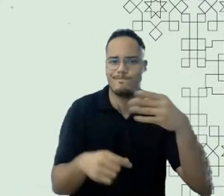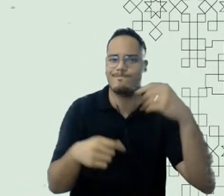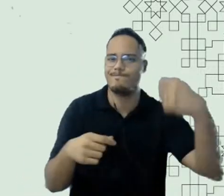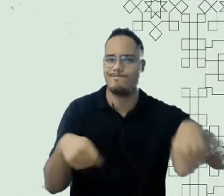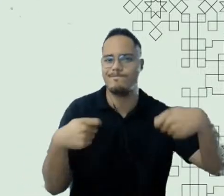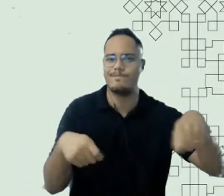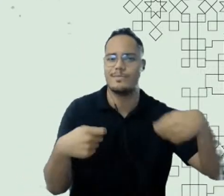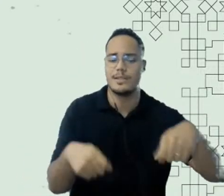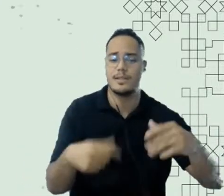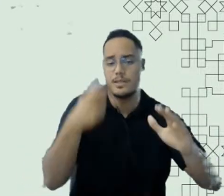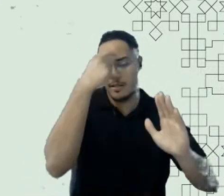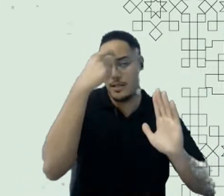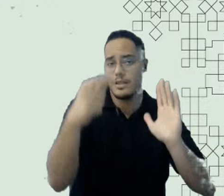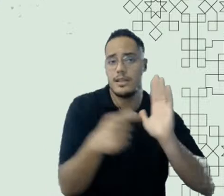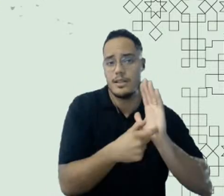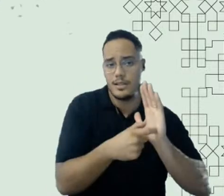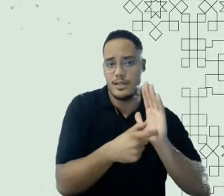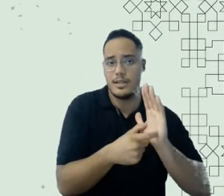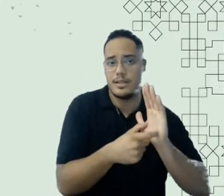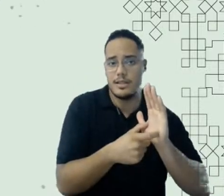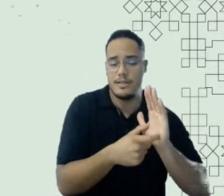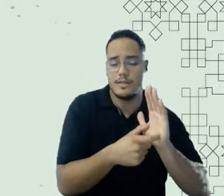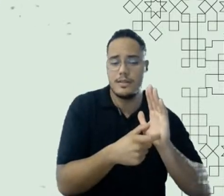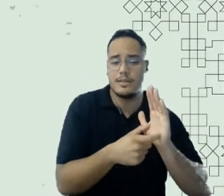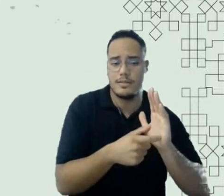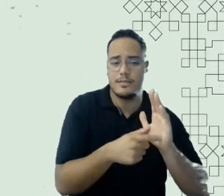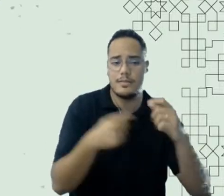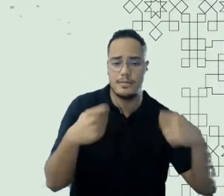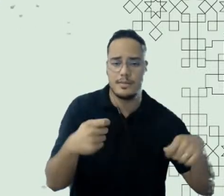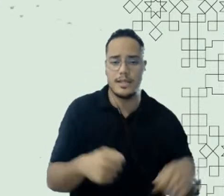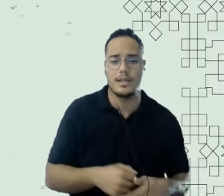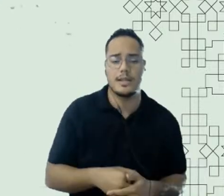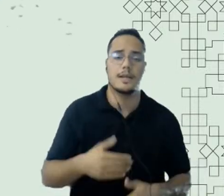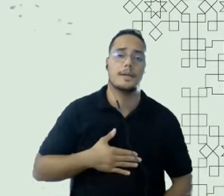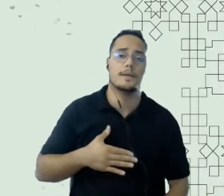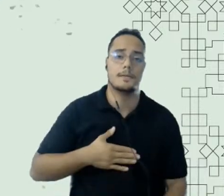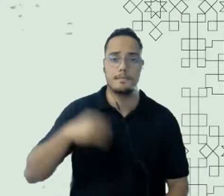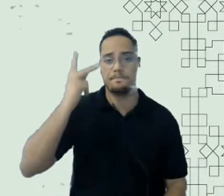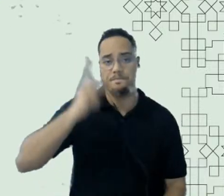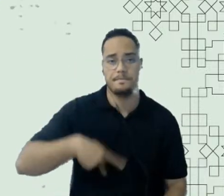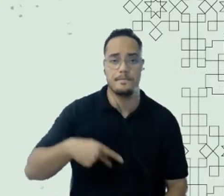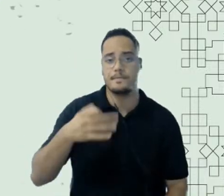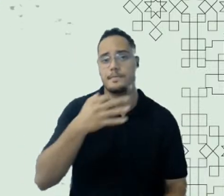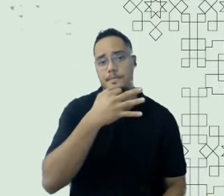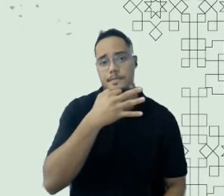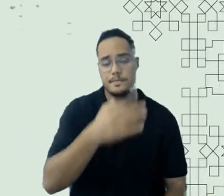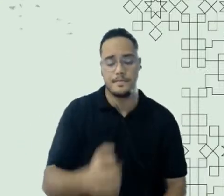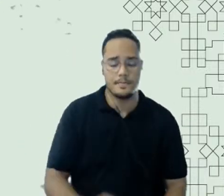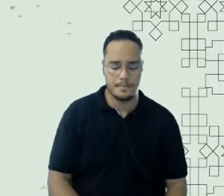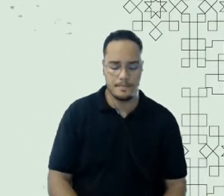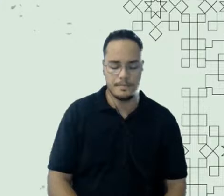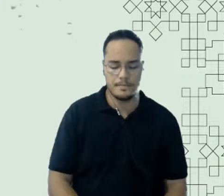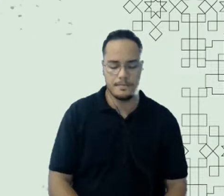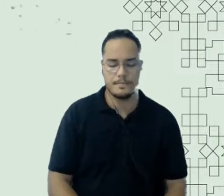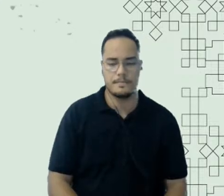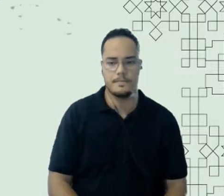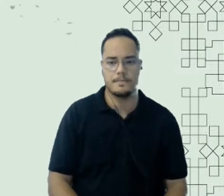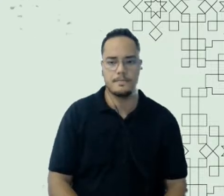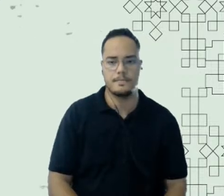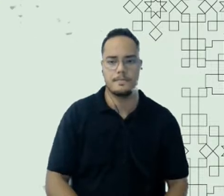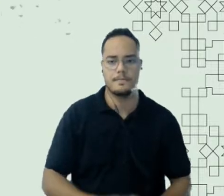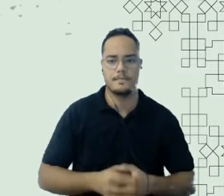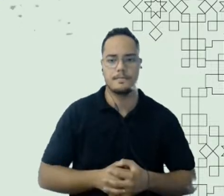that the fact that they also wanted to make the issue into the AI Act